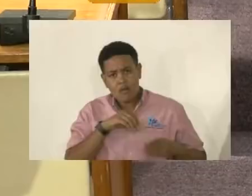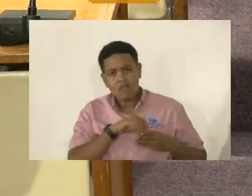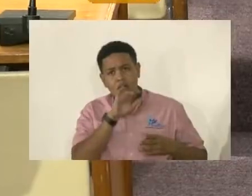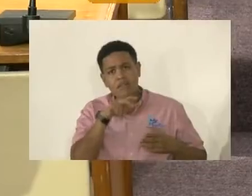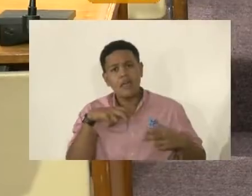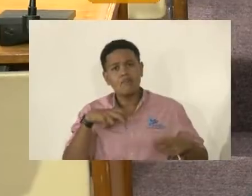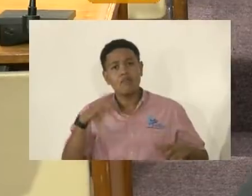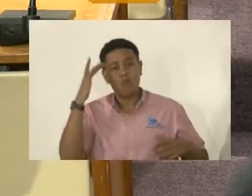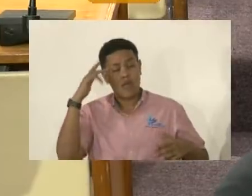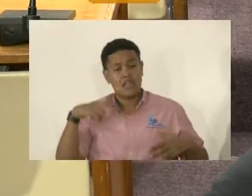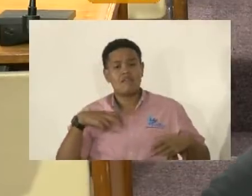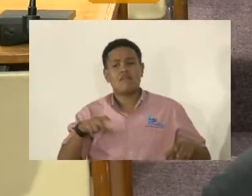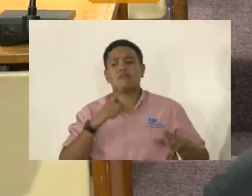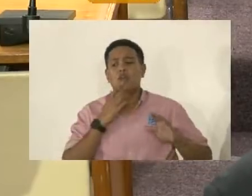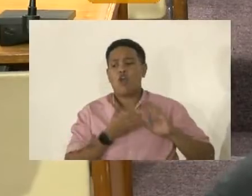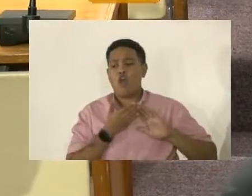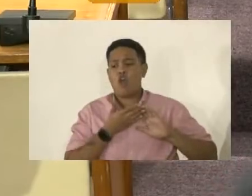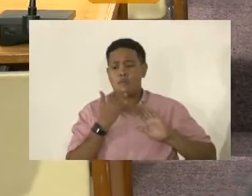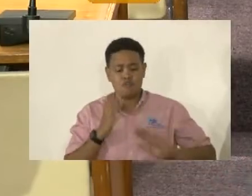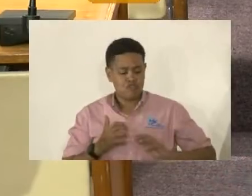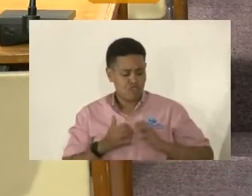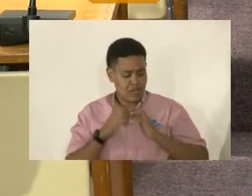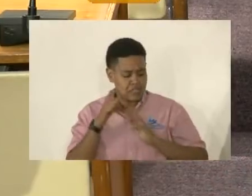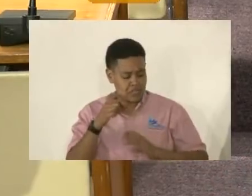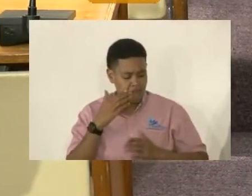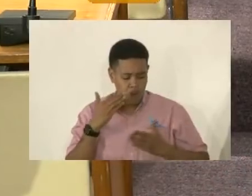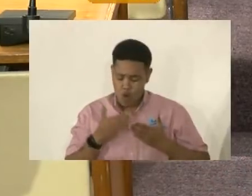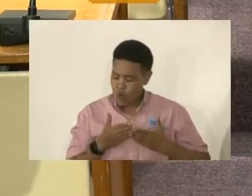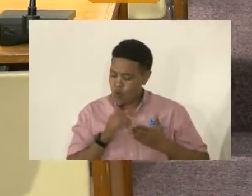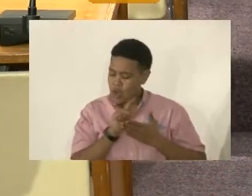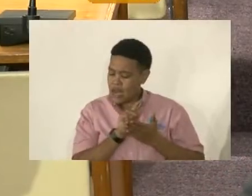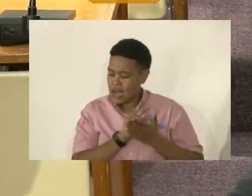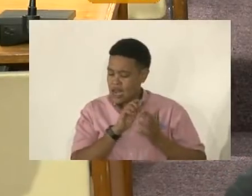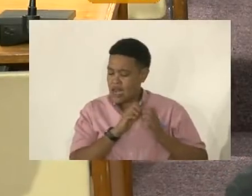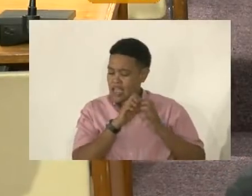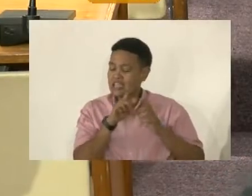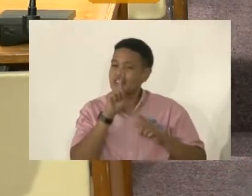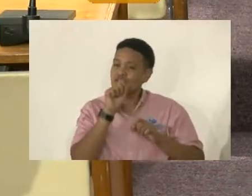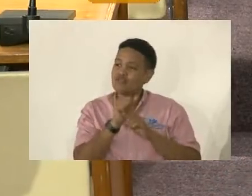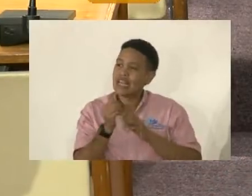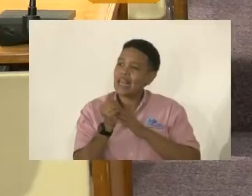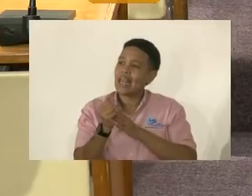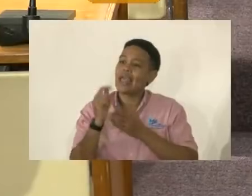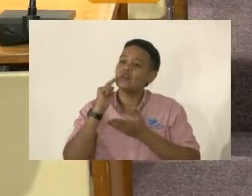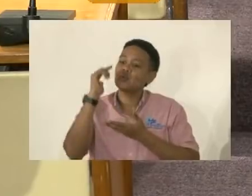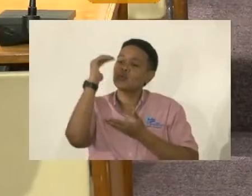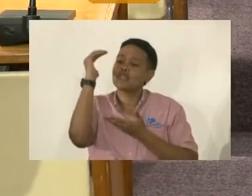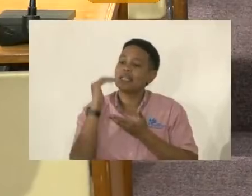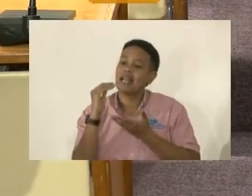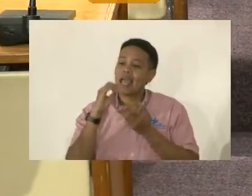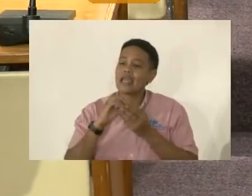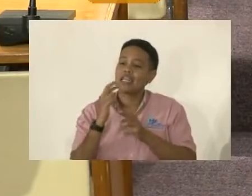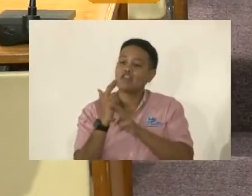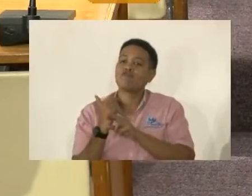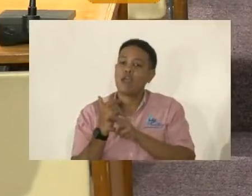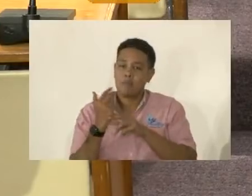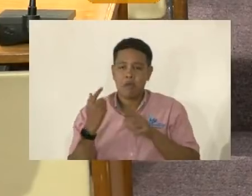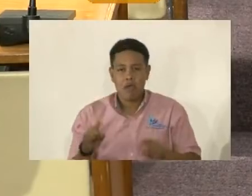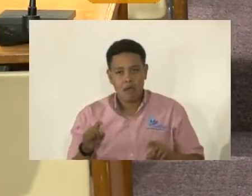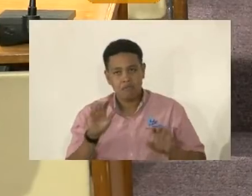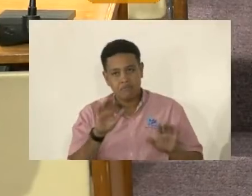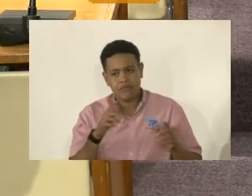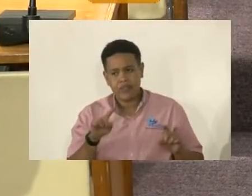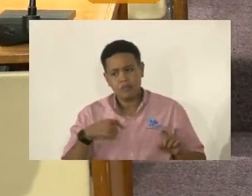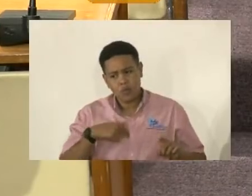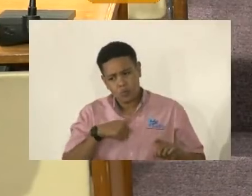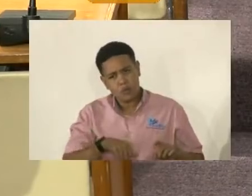because an investment and an operationalizing of a good piece of legislation has led to the decline in rapes, Mr. President. So we